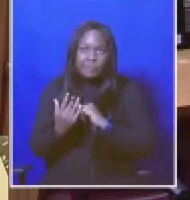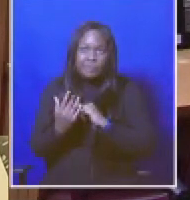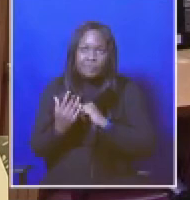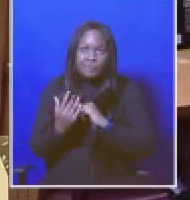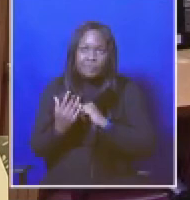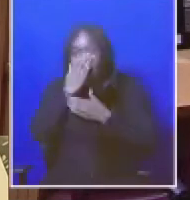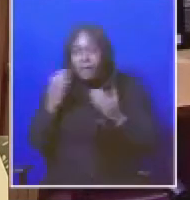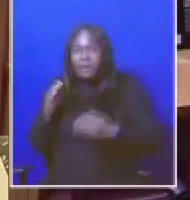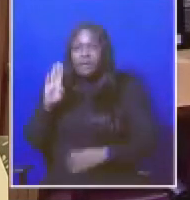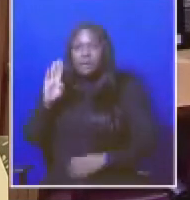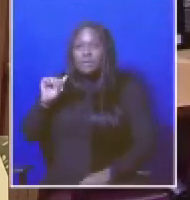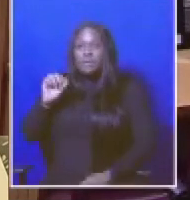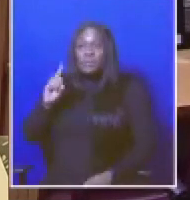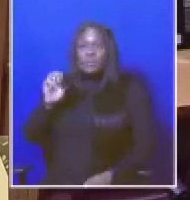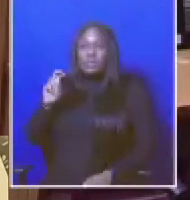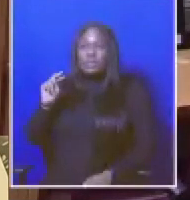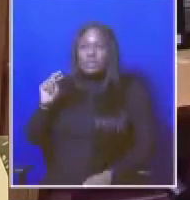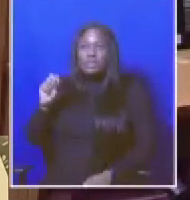Badenhorst.